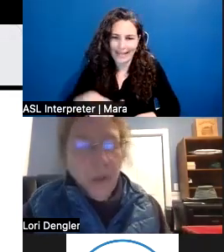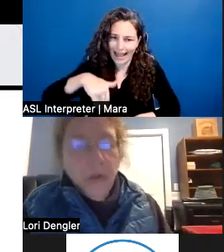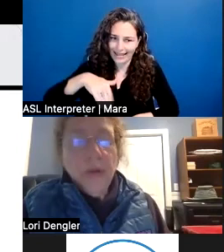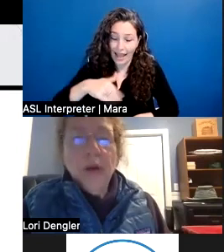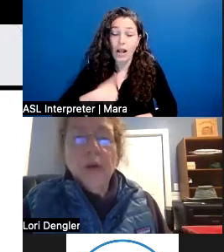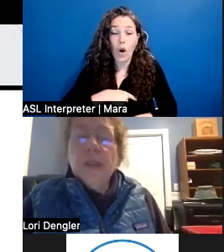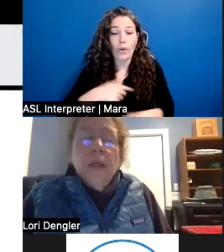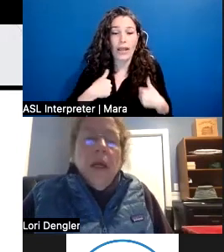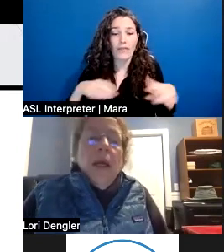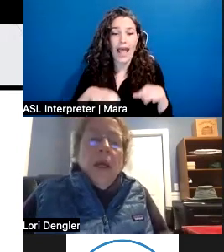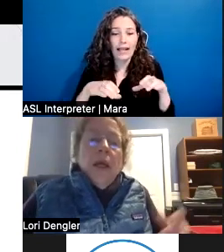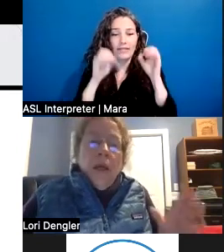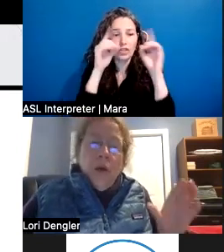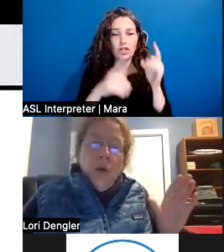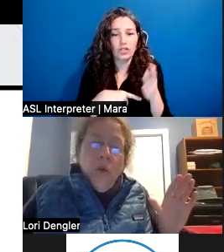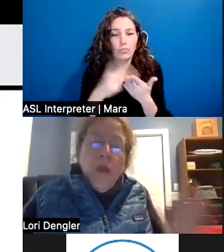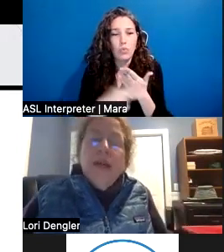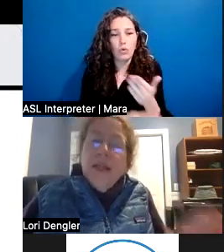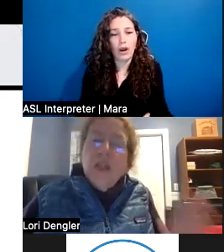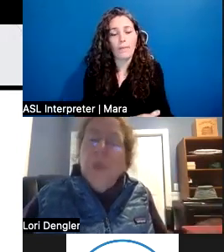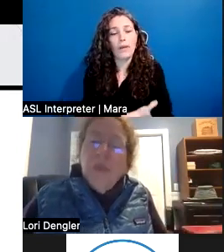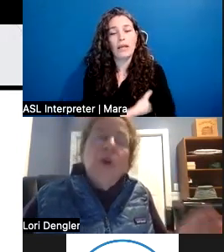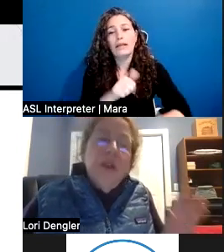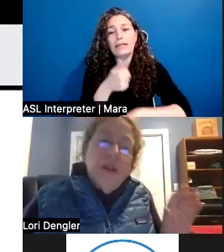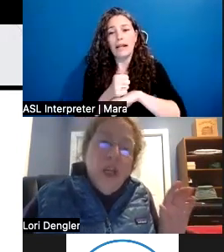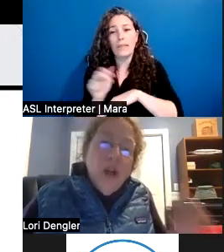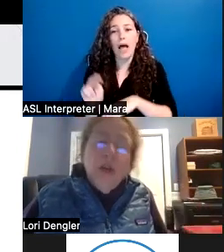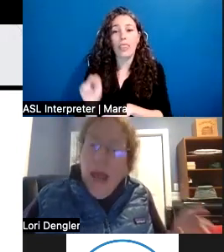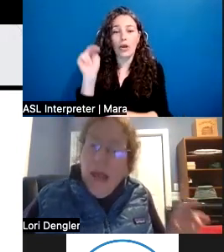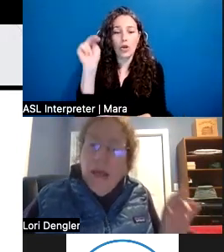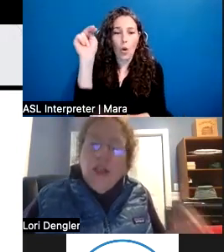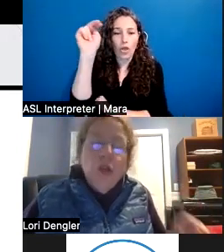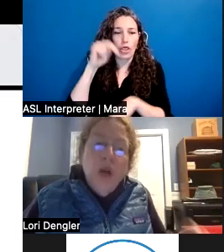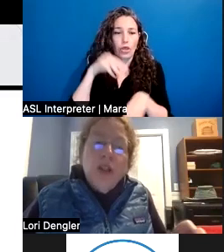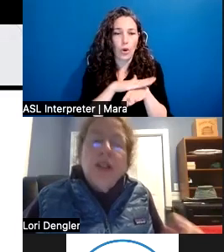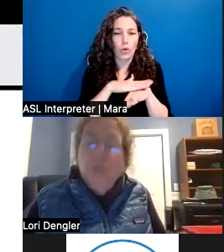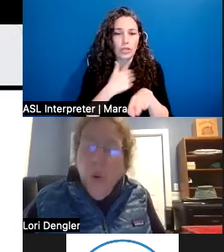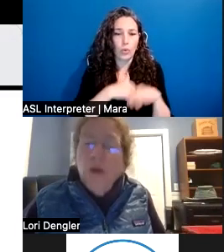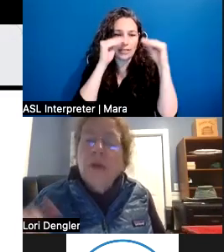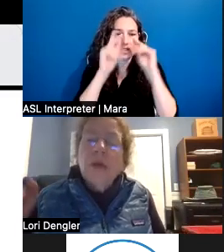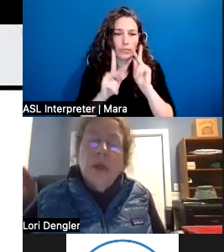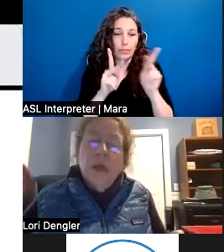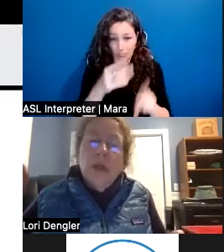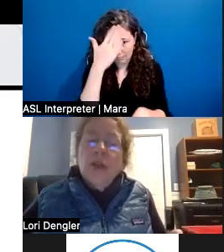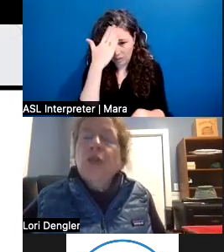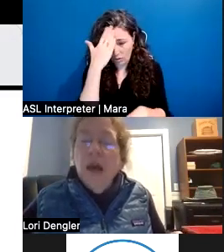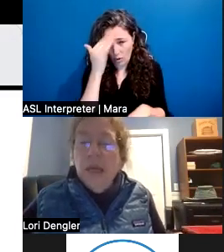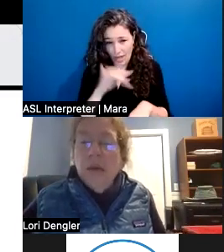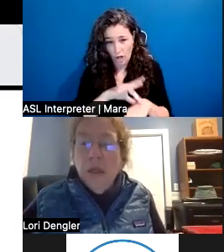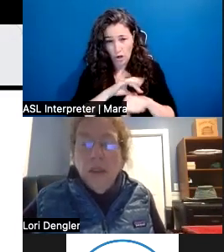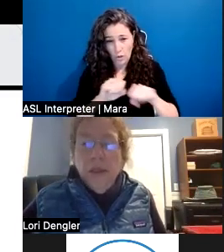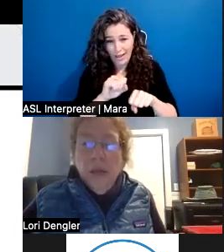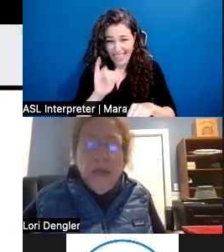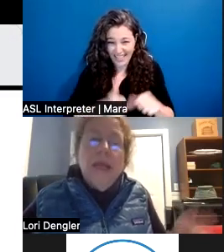on the North Coast where we teach people that the earthquake is your most important